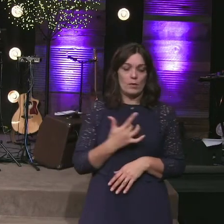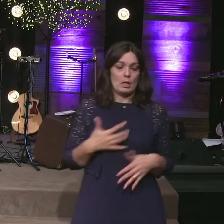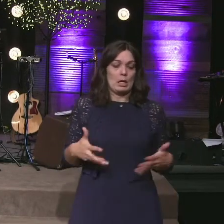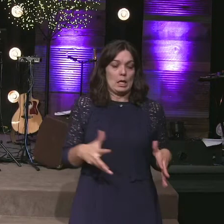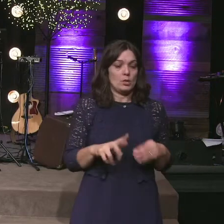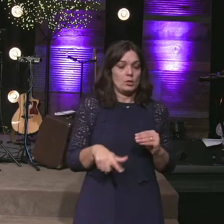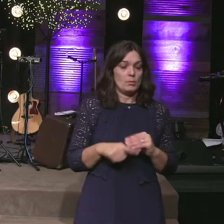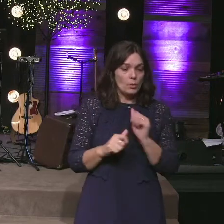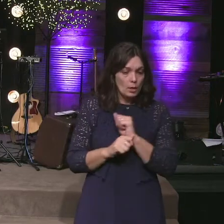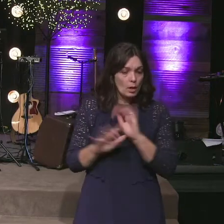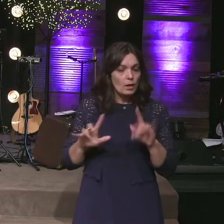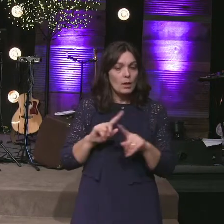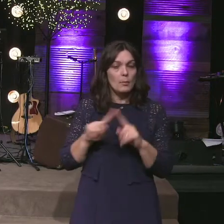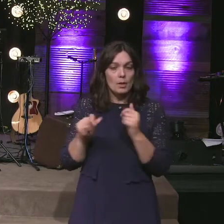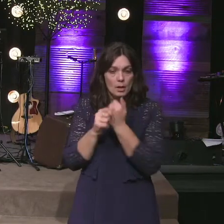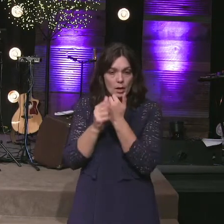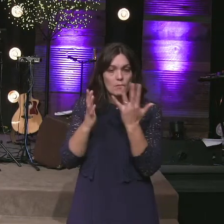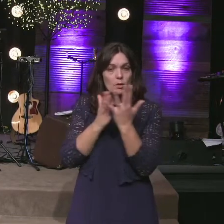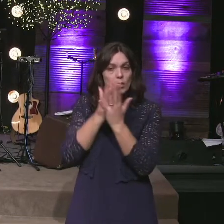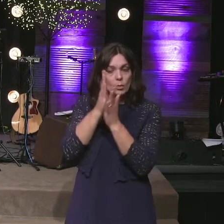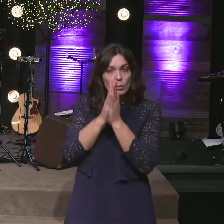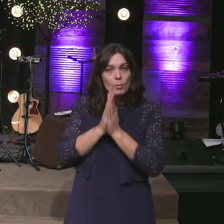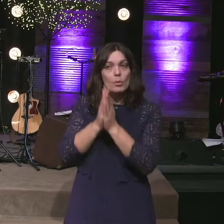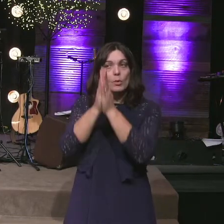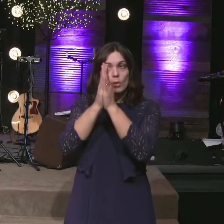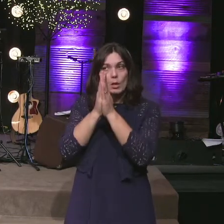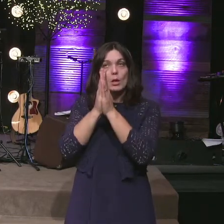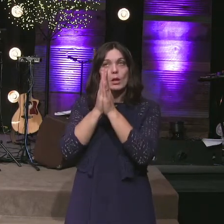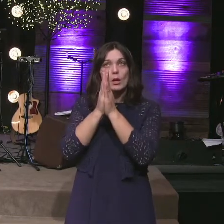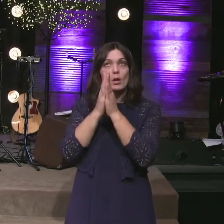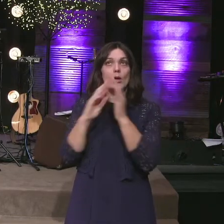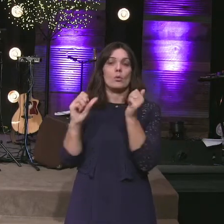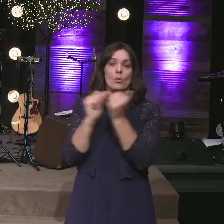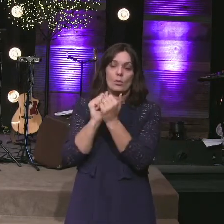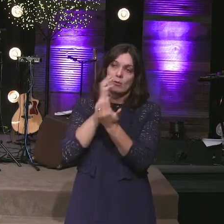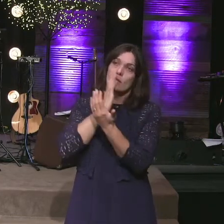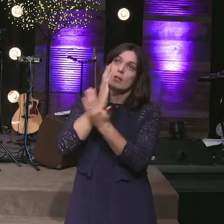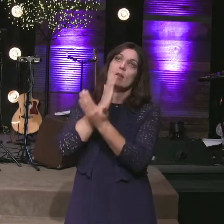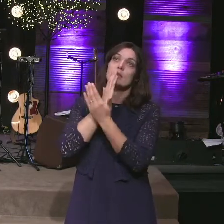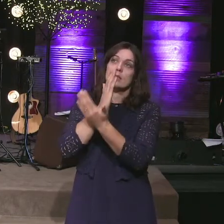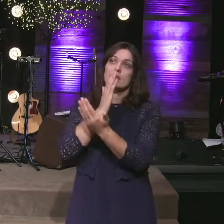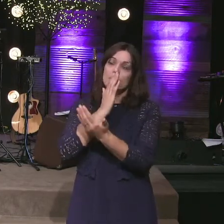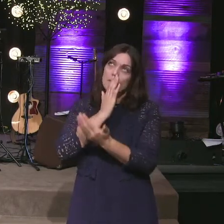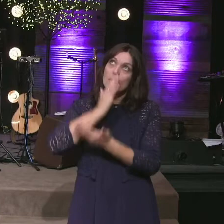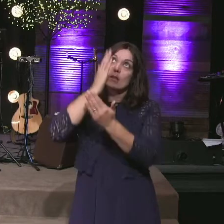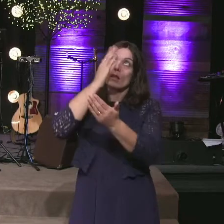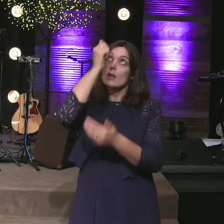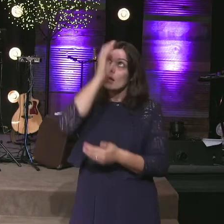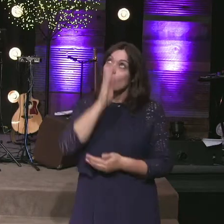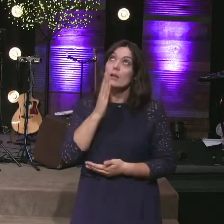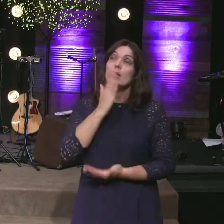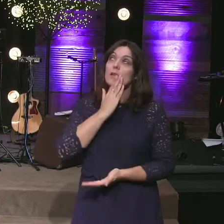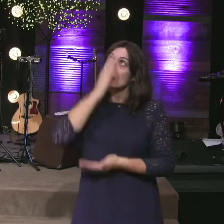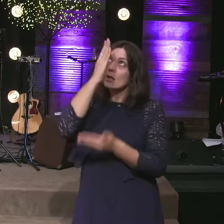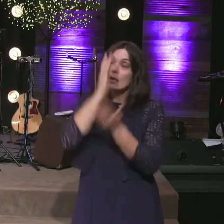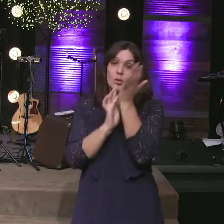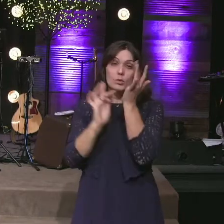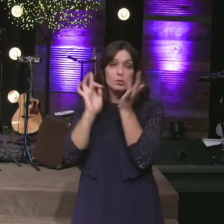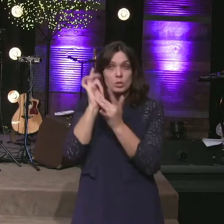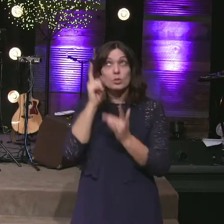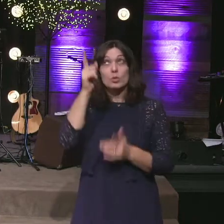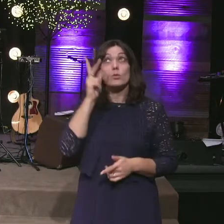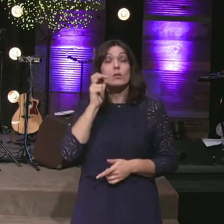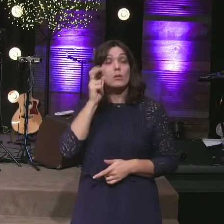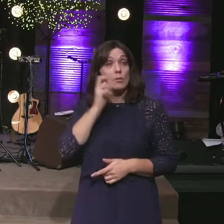in everything by prayer and petition, with thanksgiving, thanking God. Thank you, Jesus, that you hear my